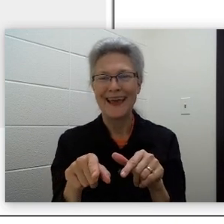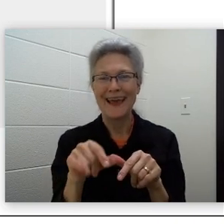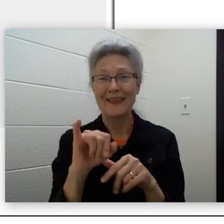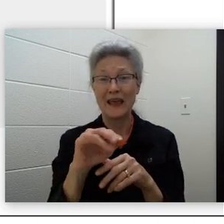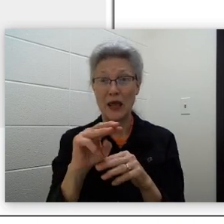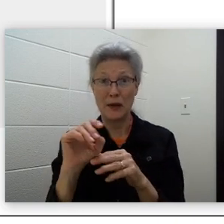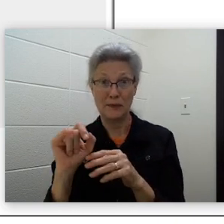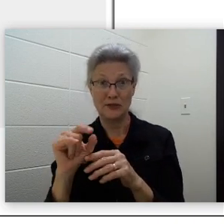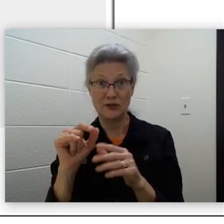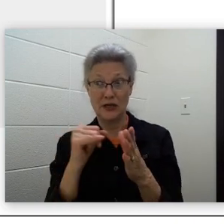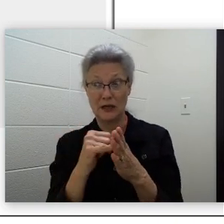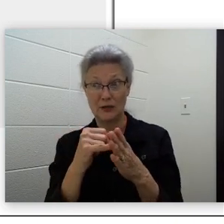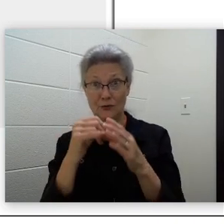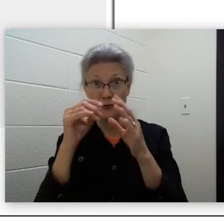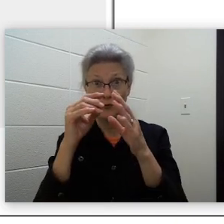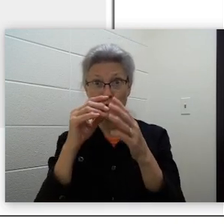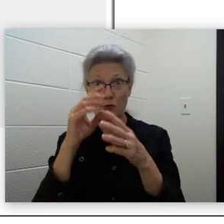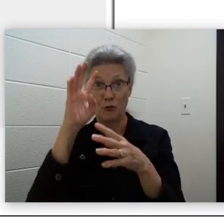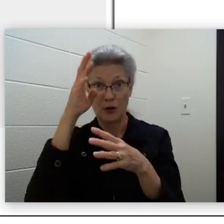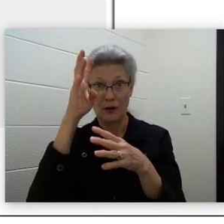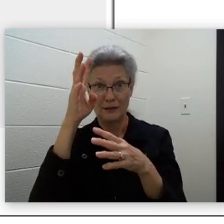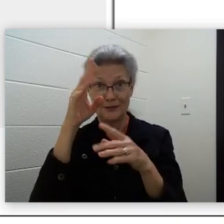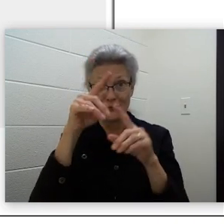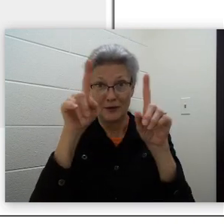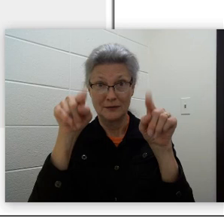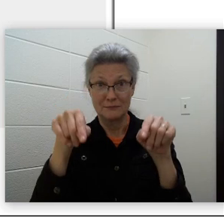it creates box.